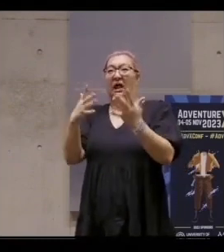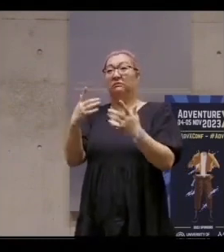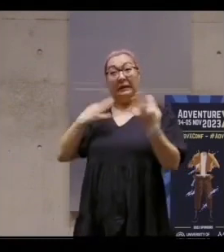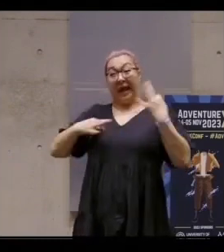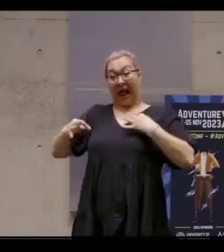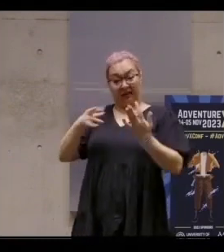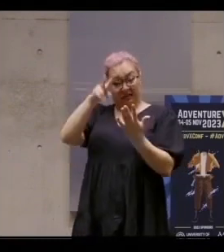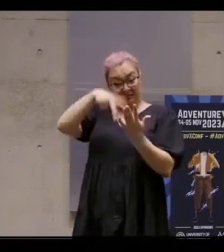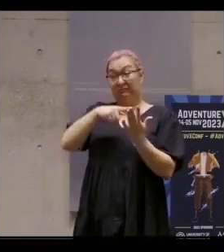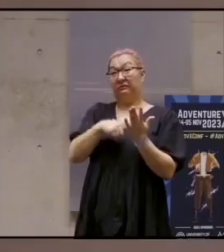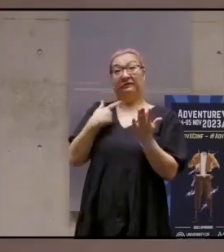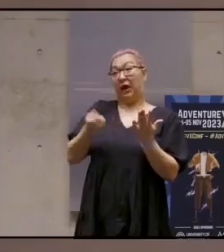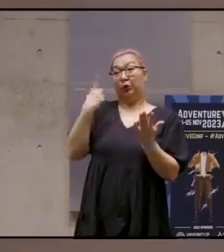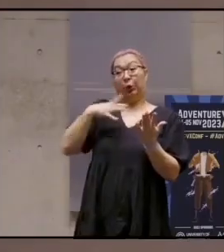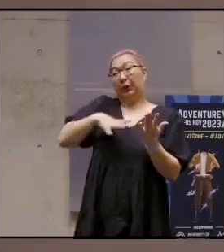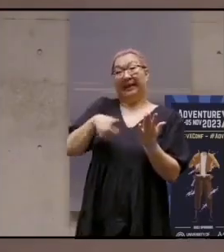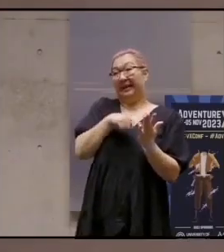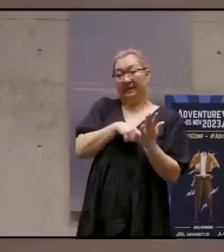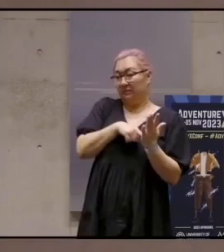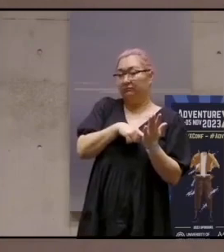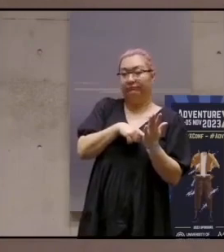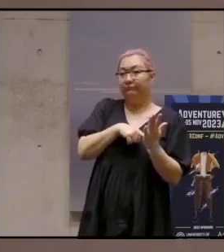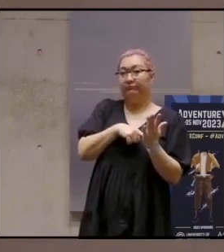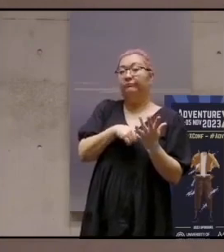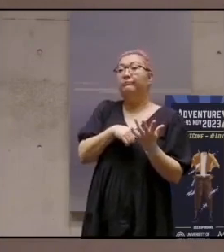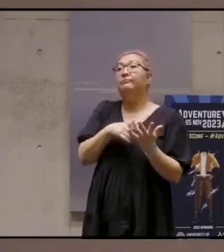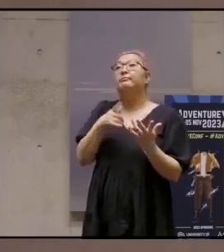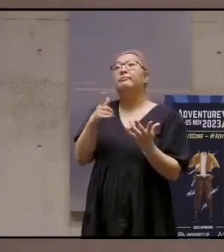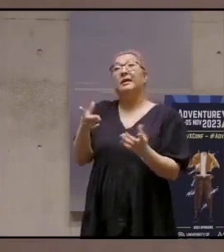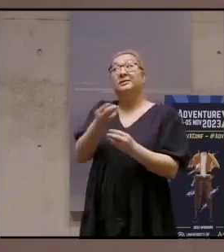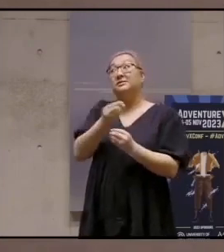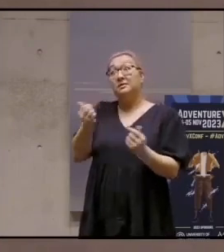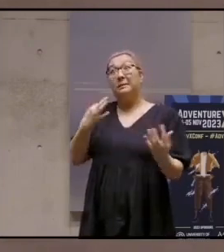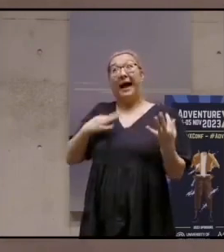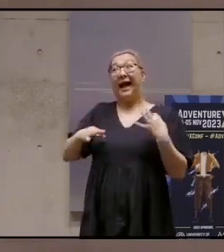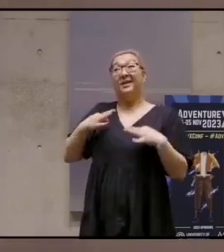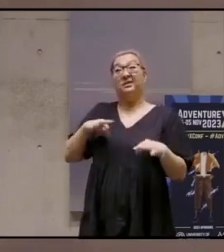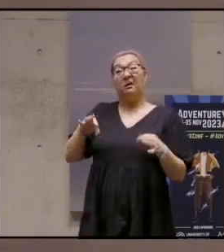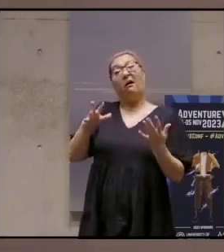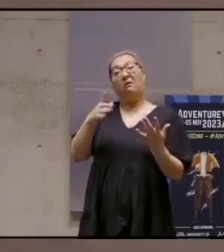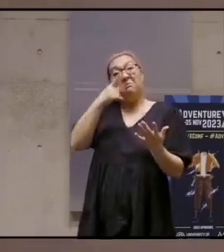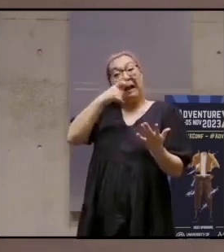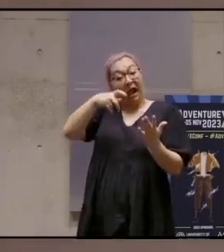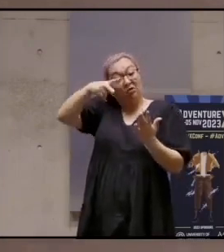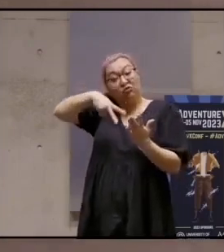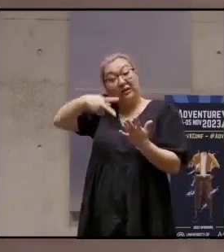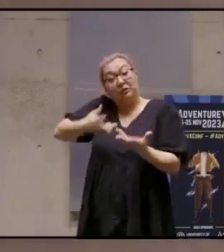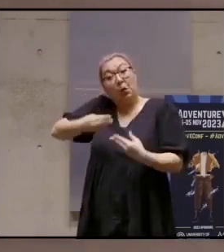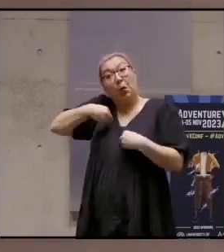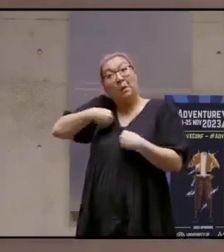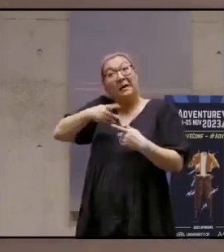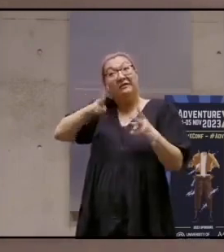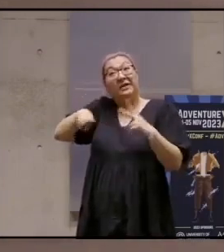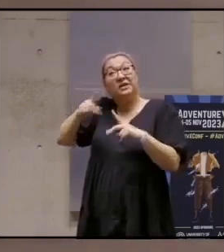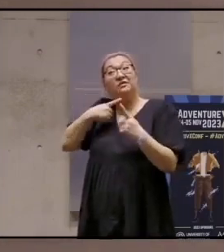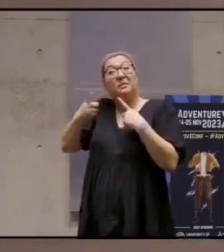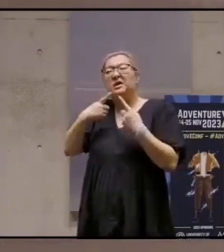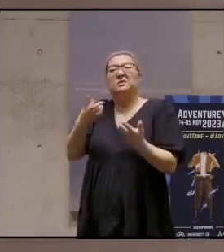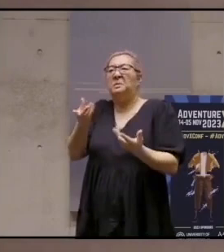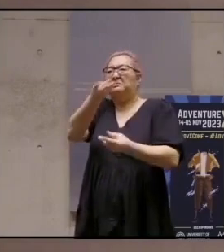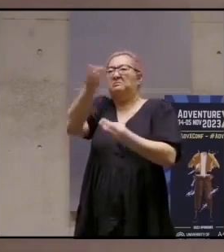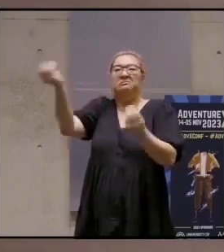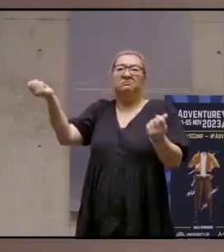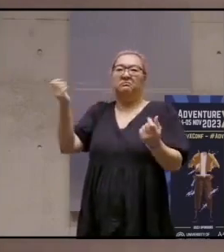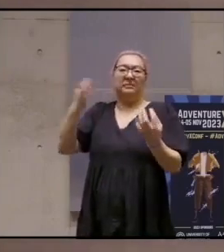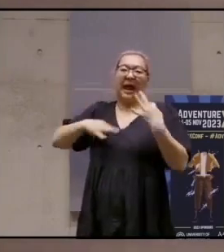the actor understands the idiom. Unless it's a really weird one, you don't need that in the notes to your script. What they do